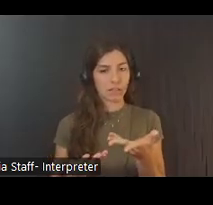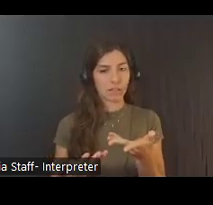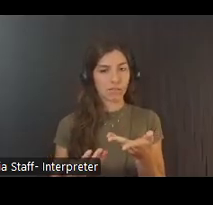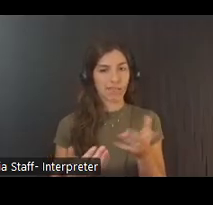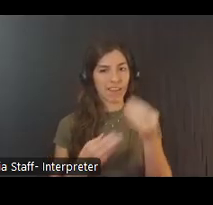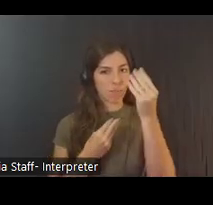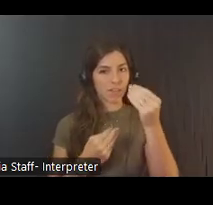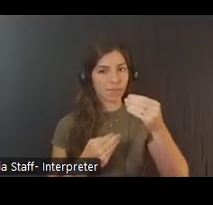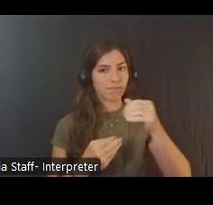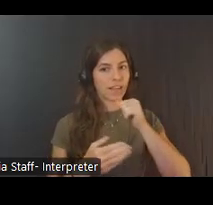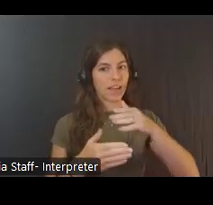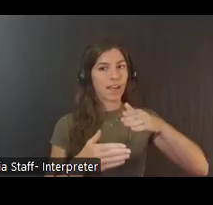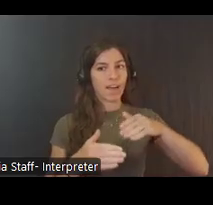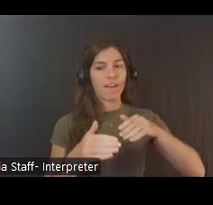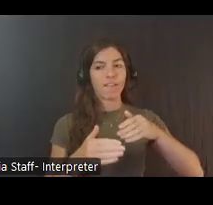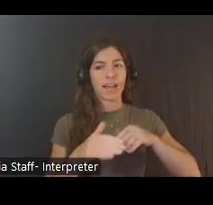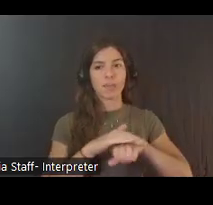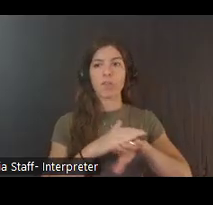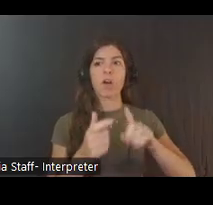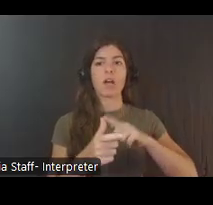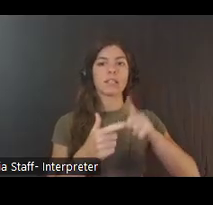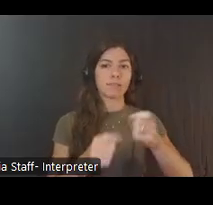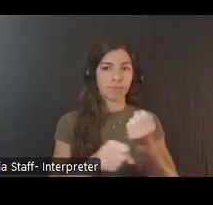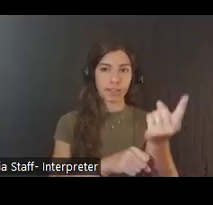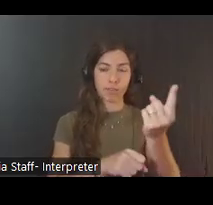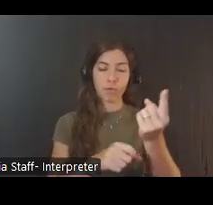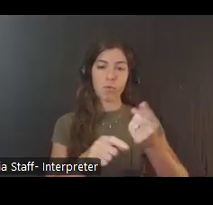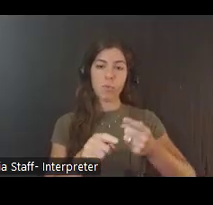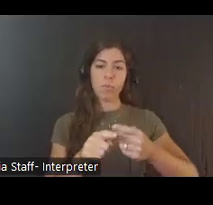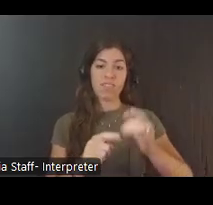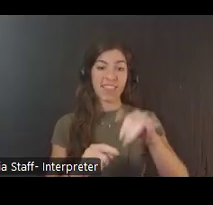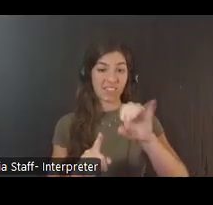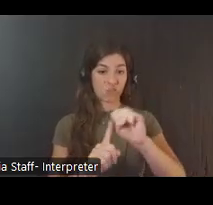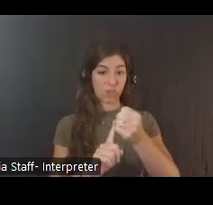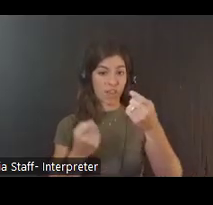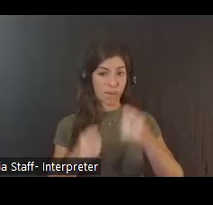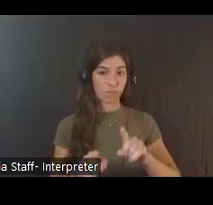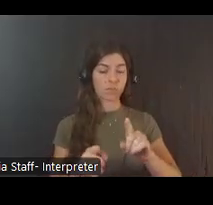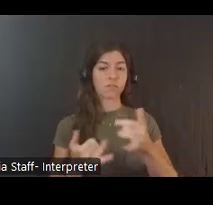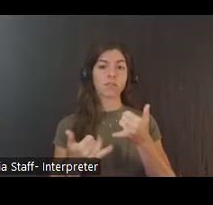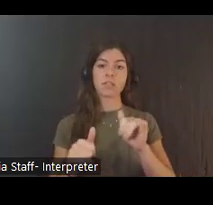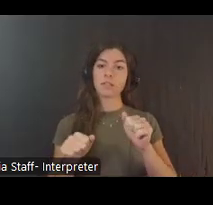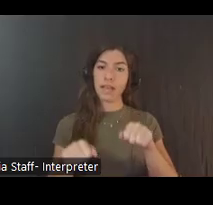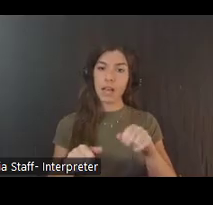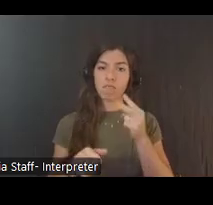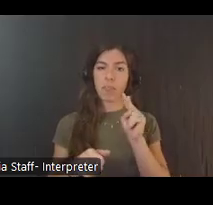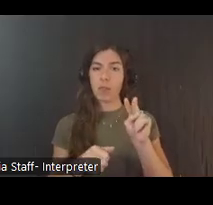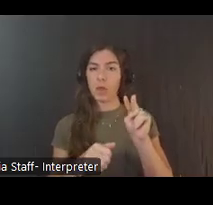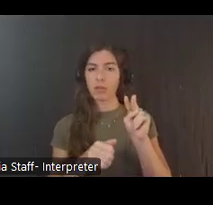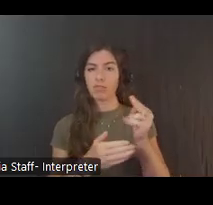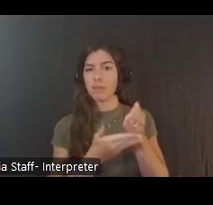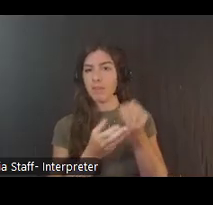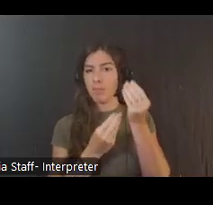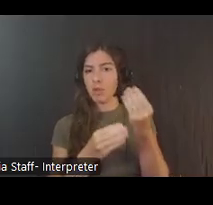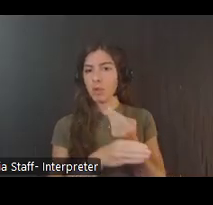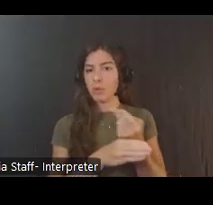available until next year. But if in that situation, we still can get a glimpse using this public